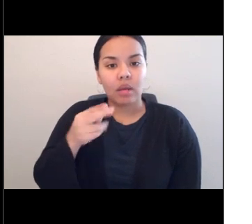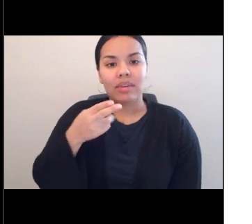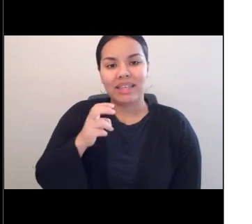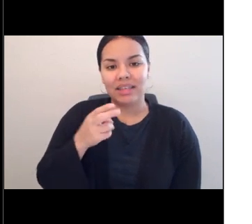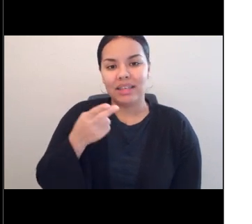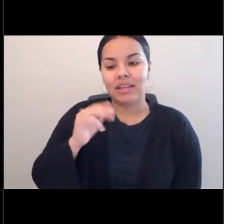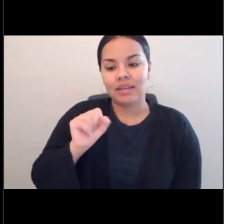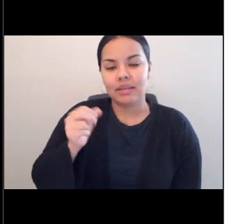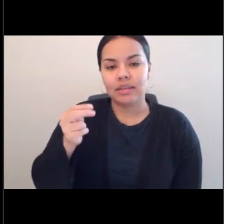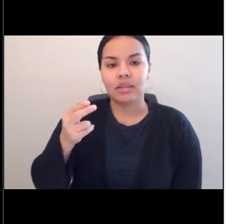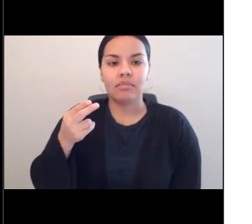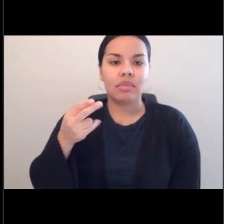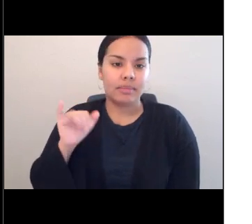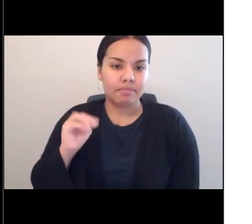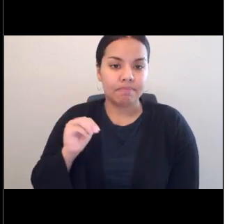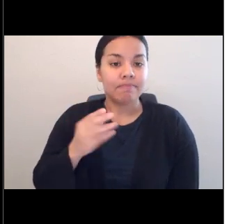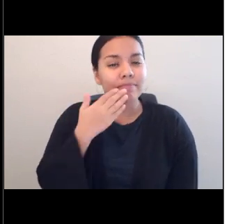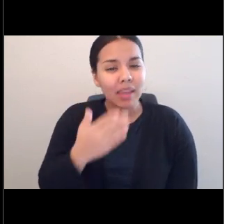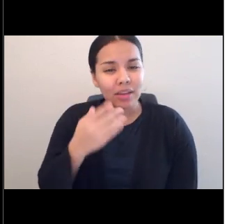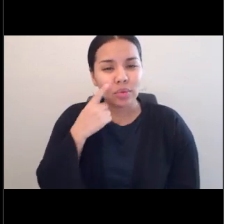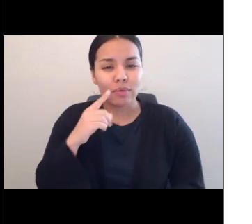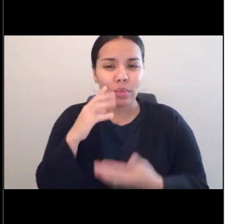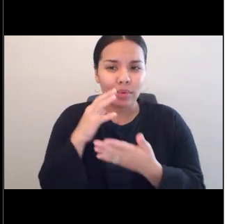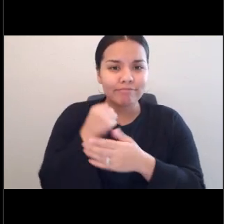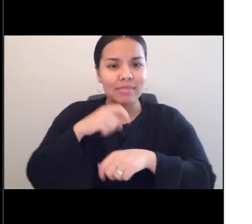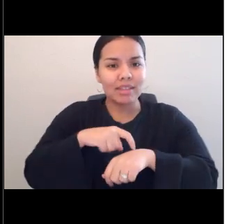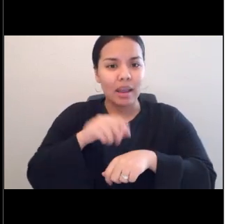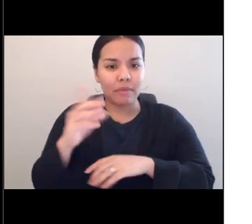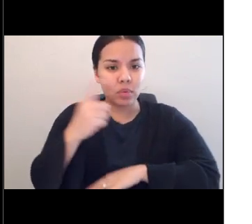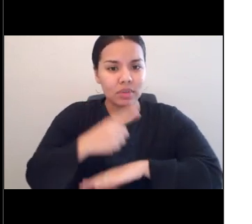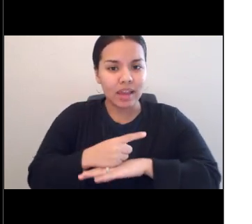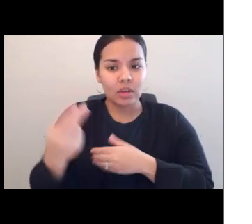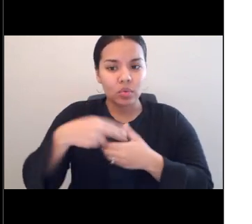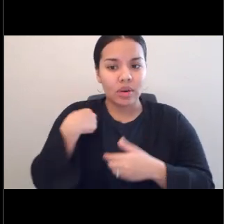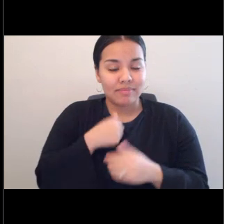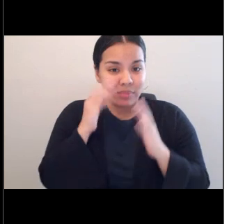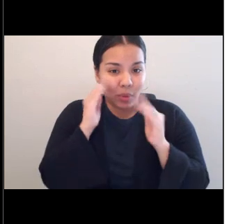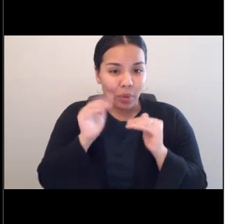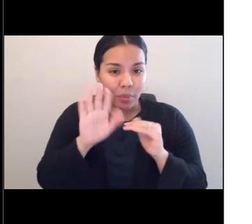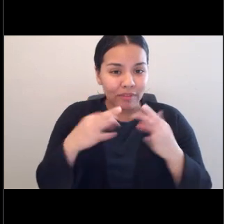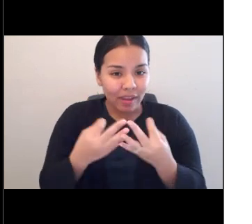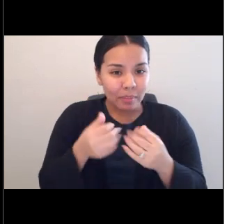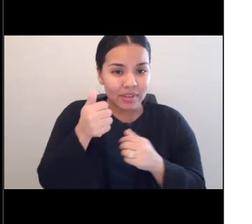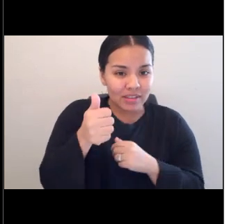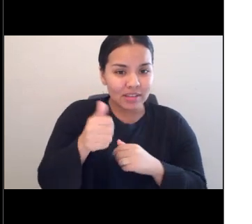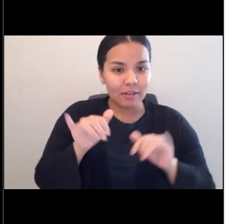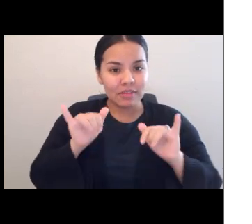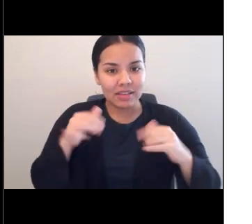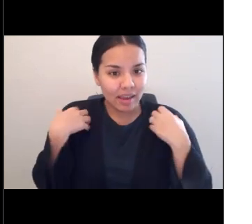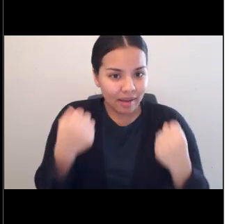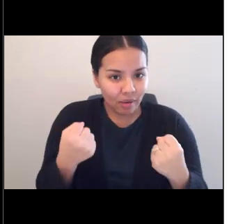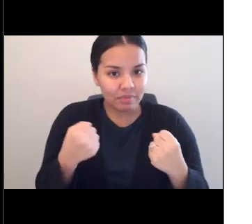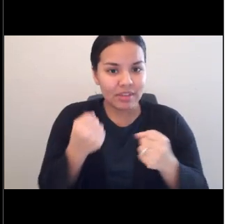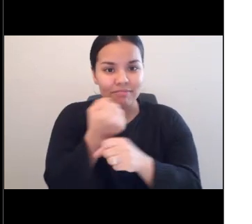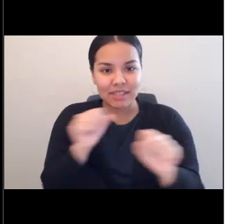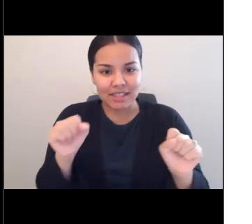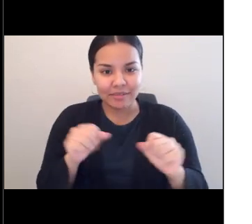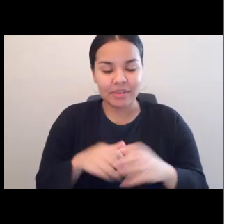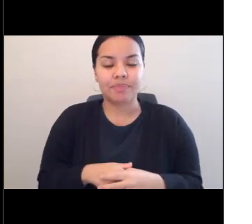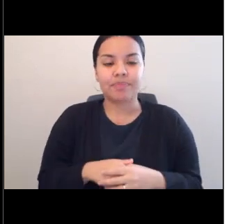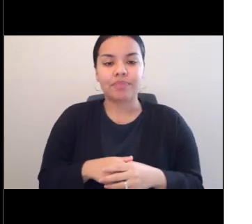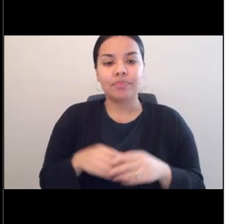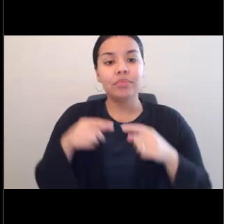taking the time out of your day to join us, and I hope that you and yours are staying safe and healthy. While I'm talking, you'll be seeing a